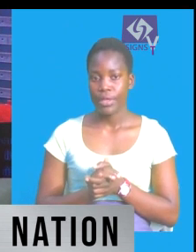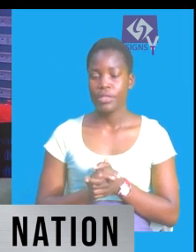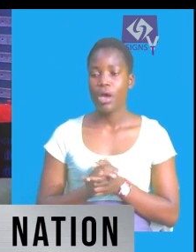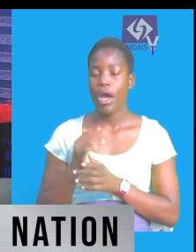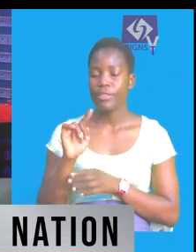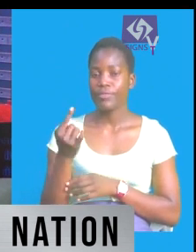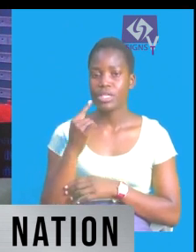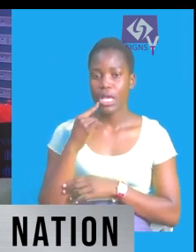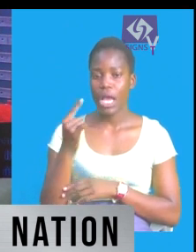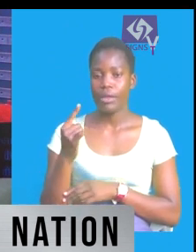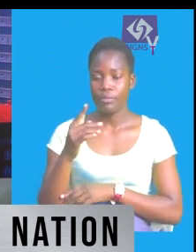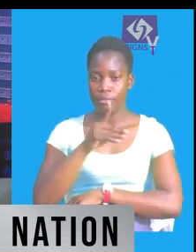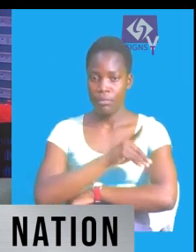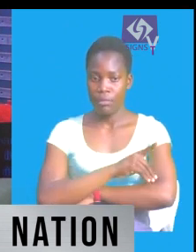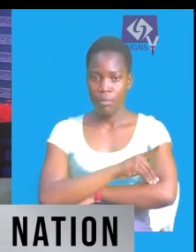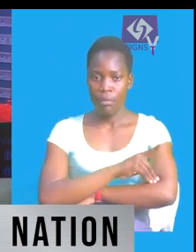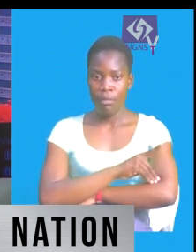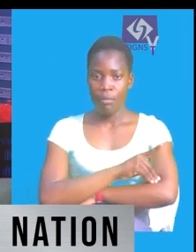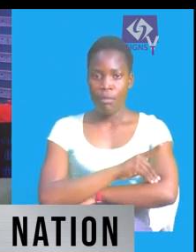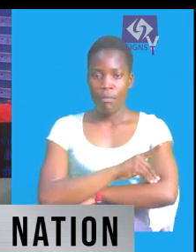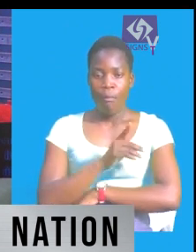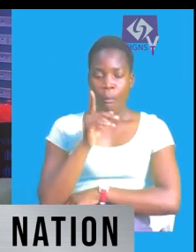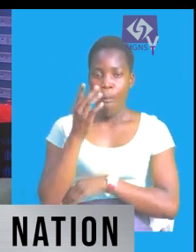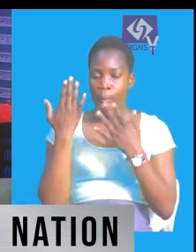days. The first 100 days are over.